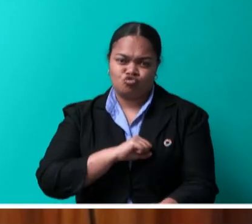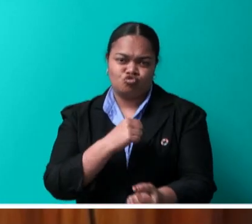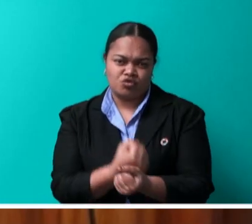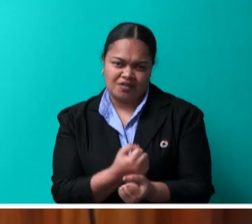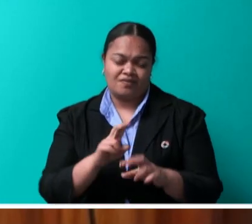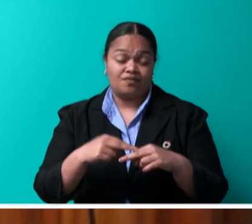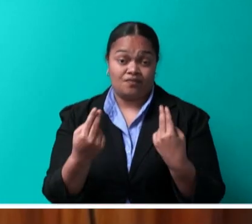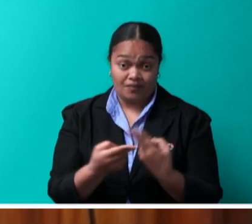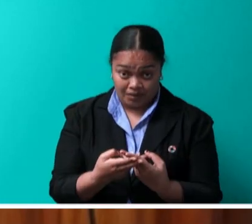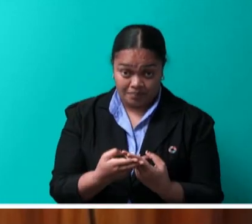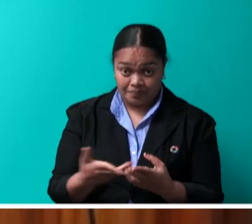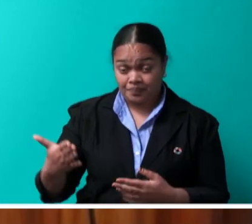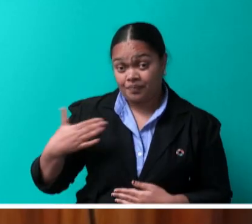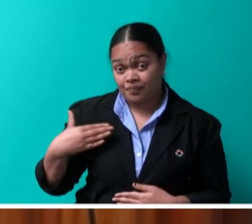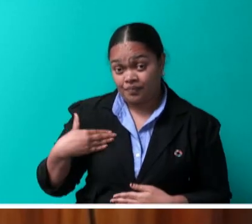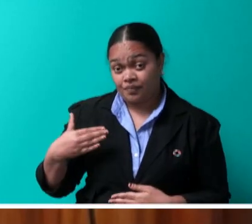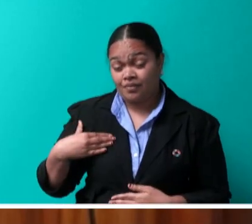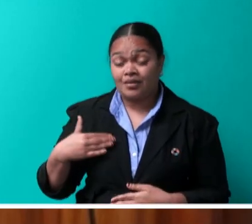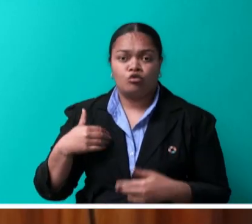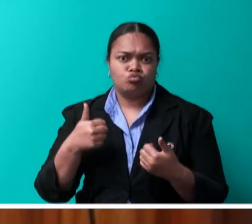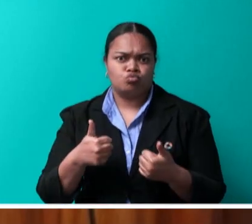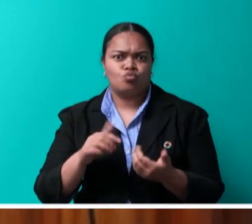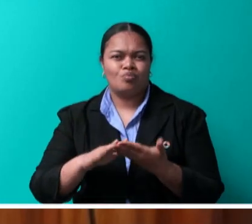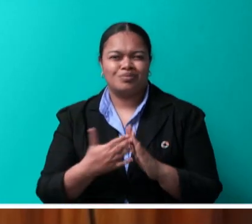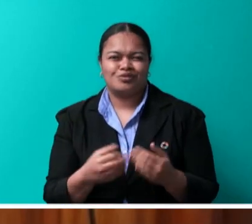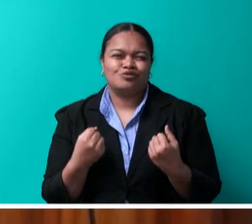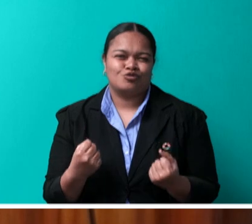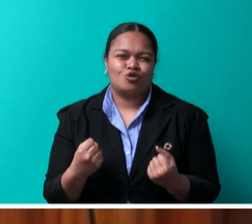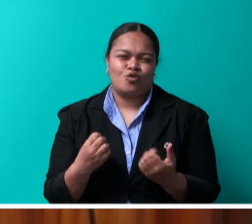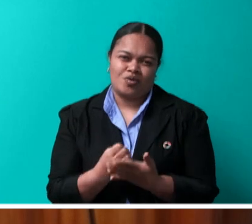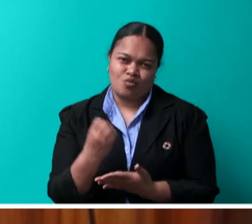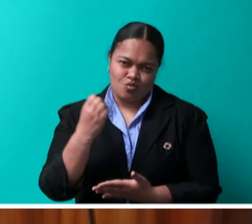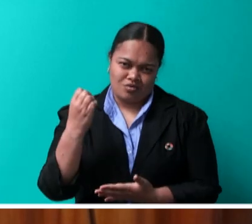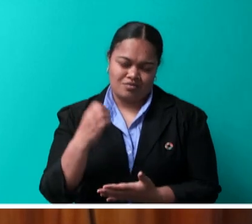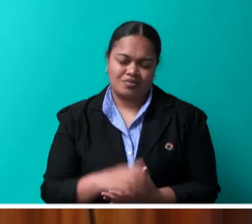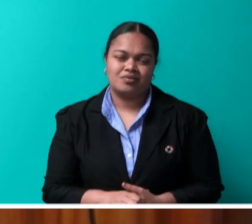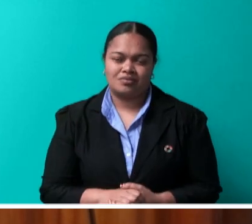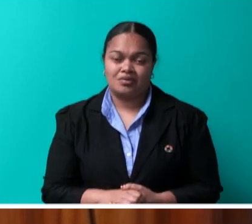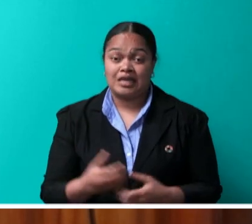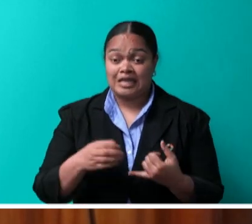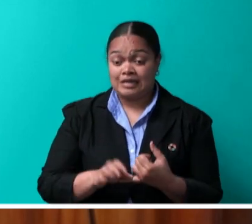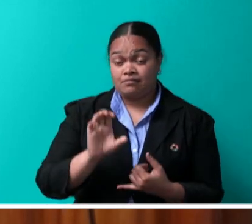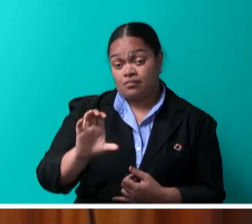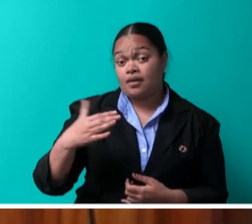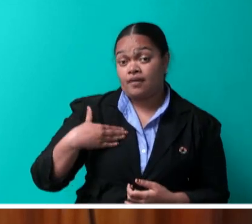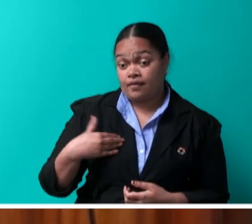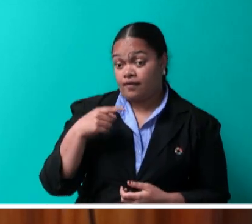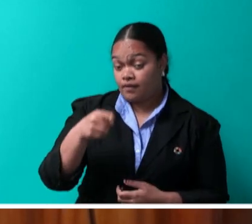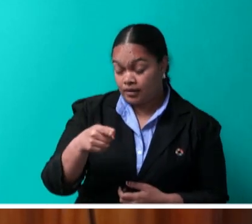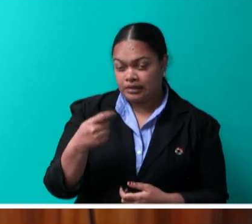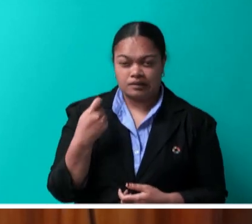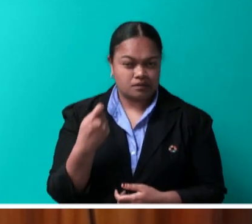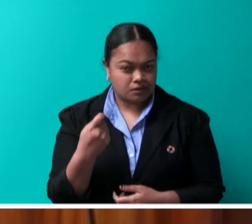family. Healthy communities create a stronger economy. Investment in health is therefore not